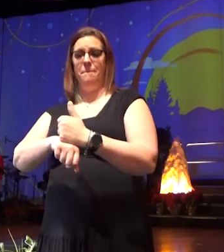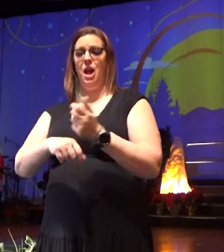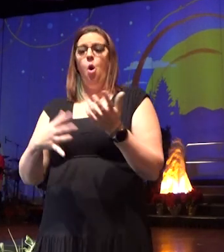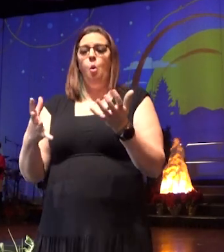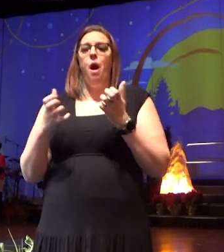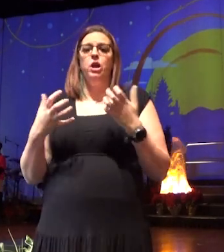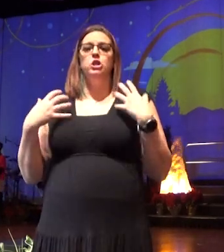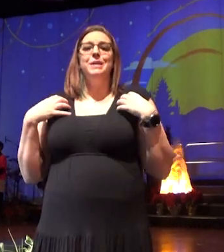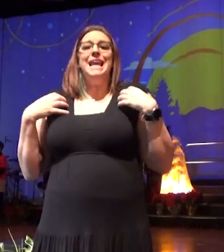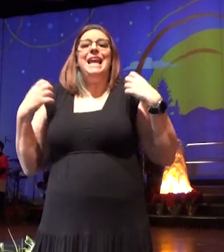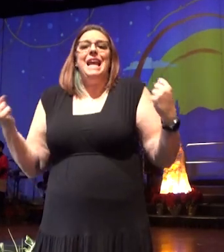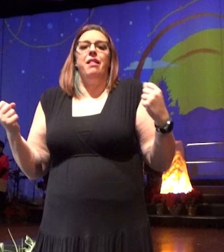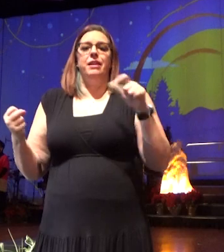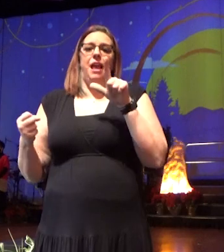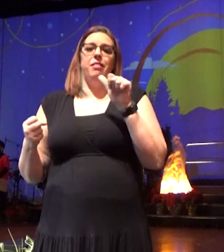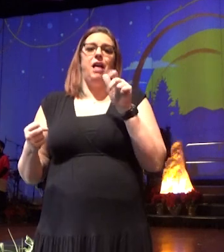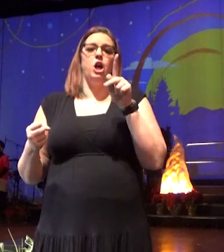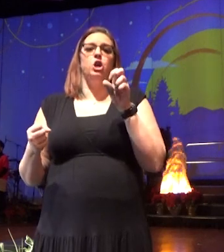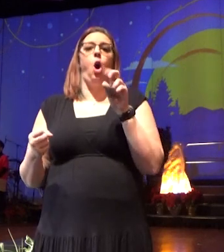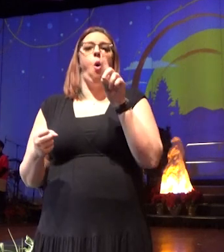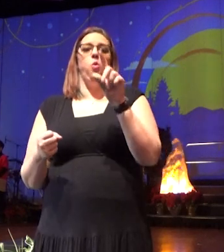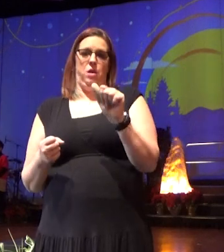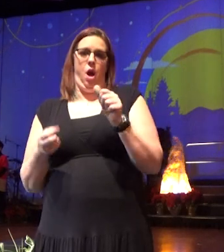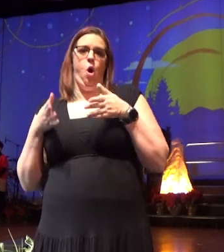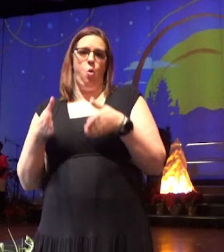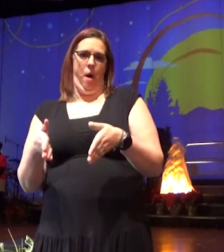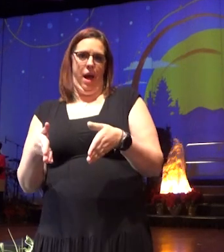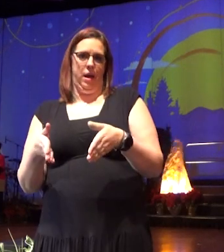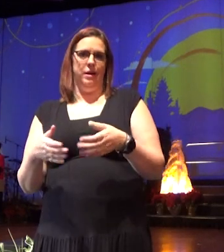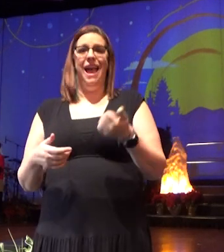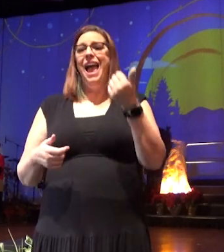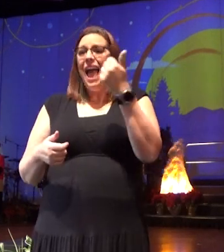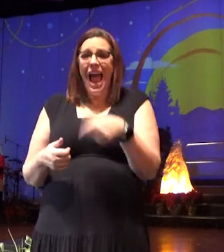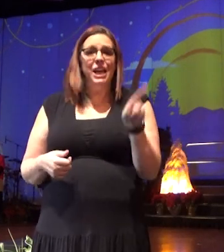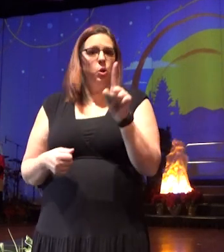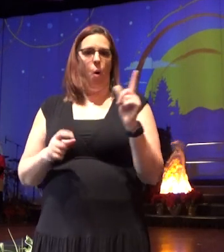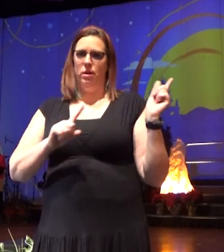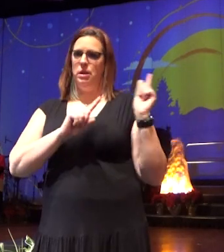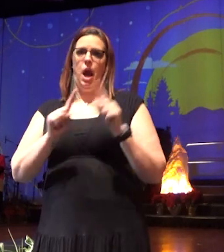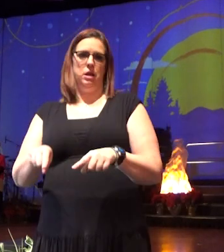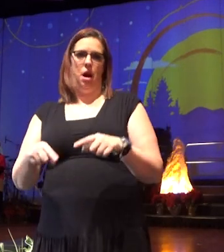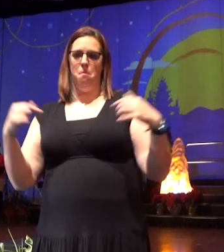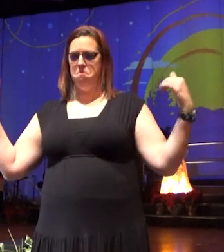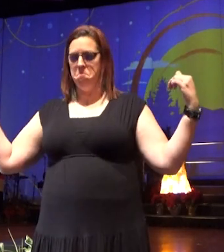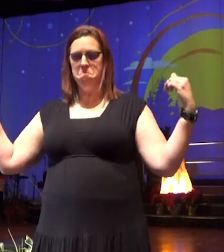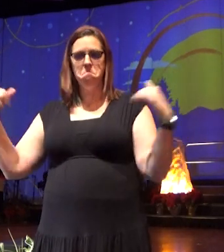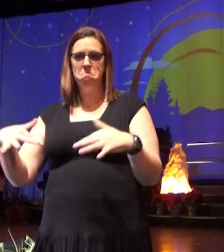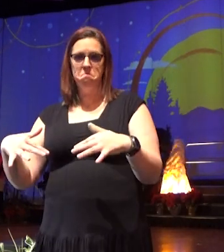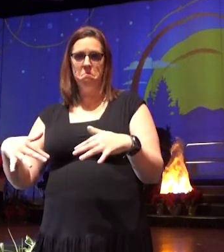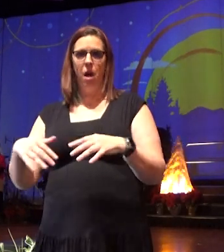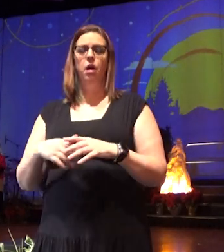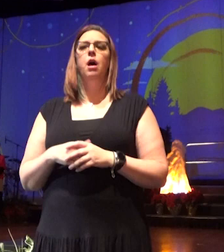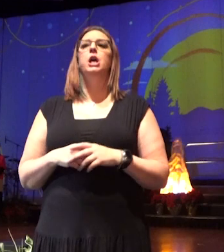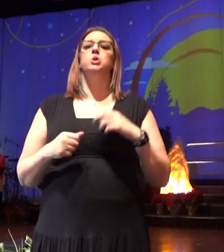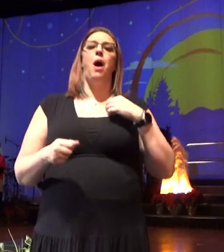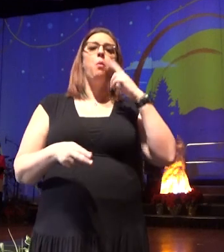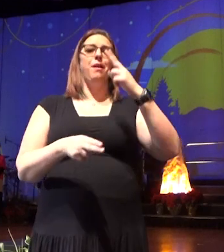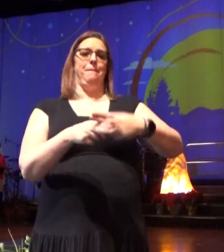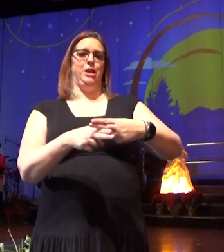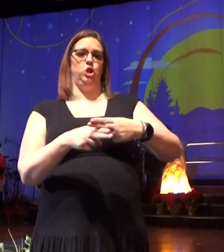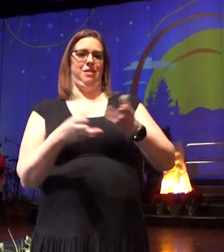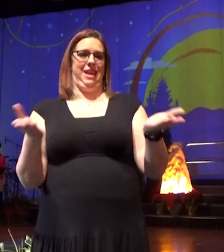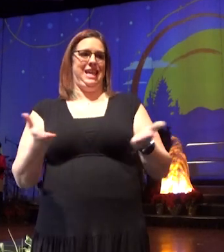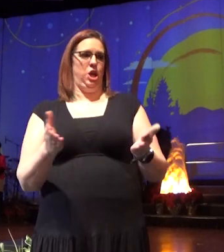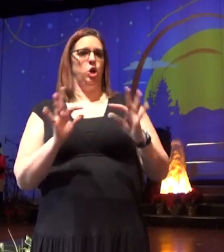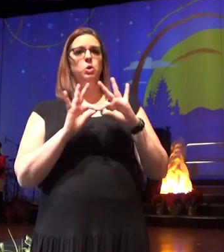the Lakota way, and it's for anyone. Anyone can come to the center. So I just wanted to mention that to our family here